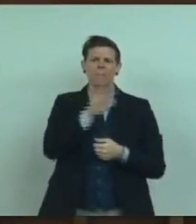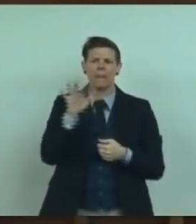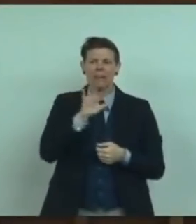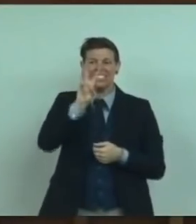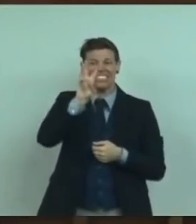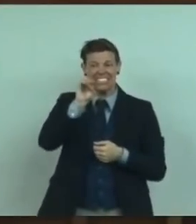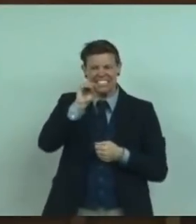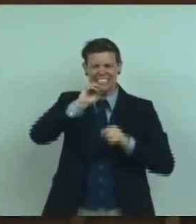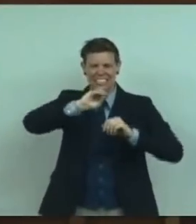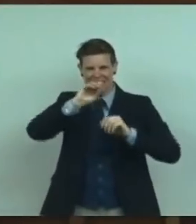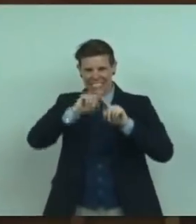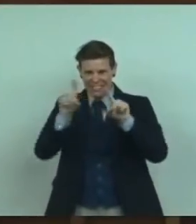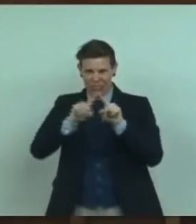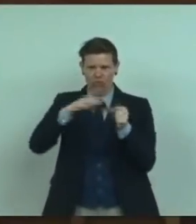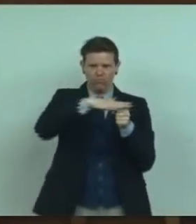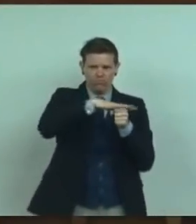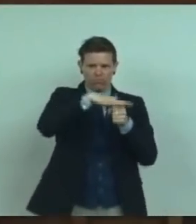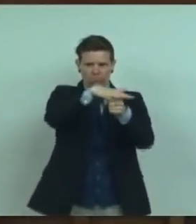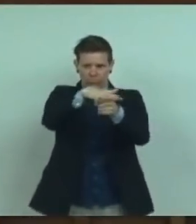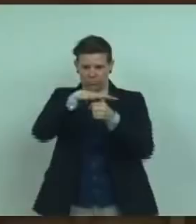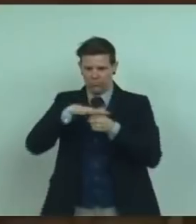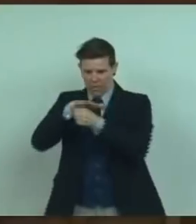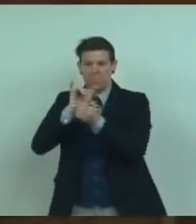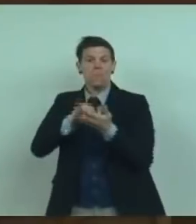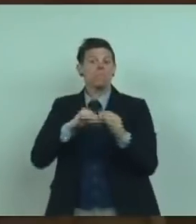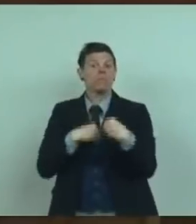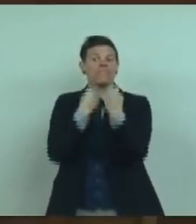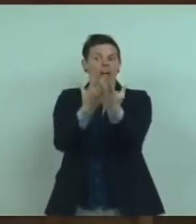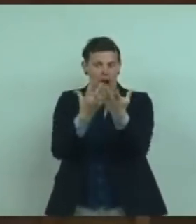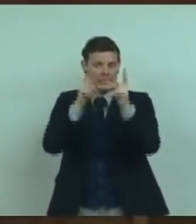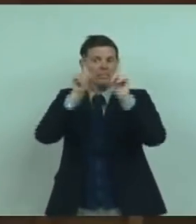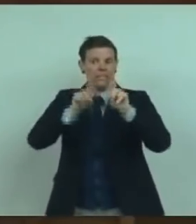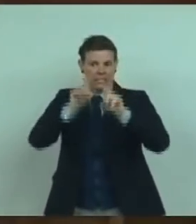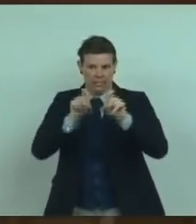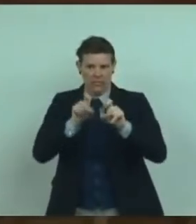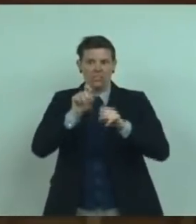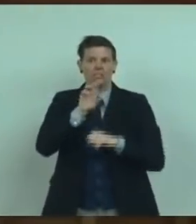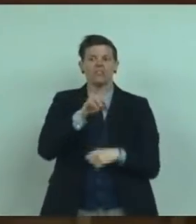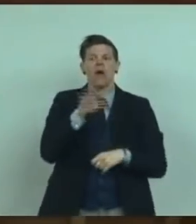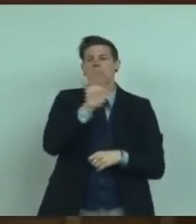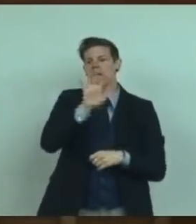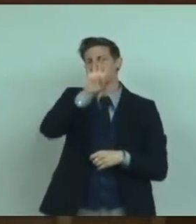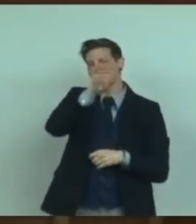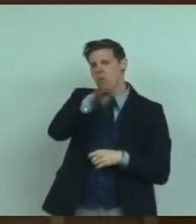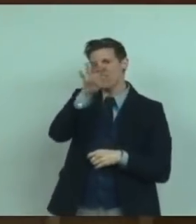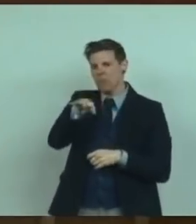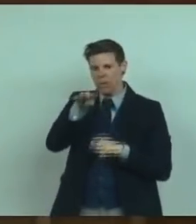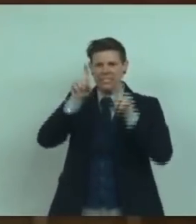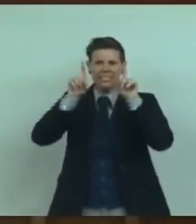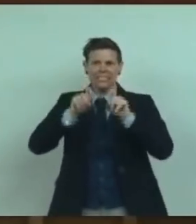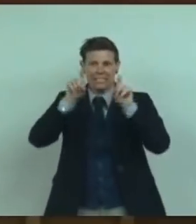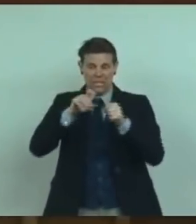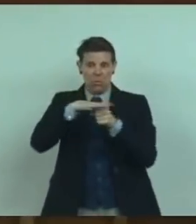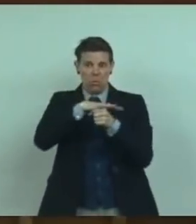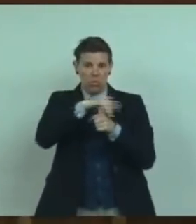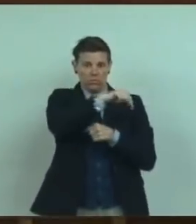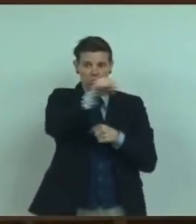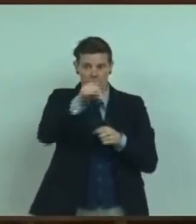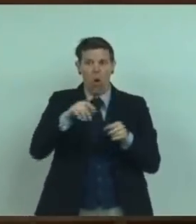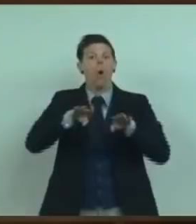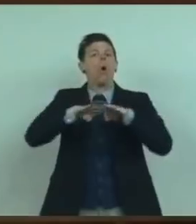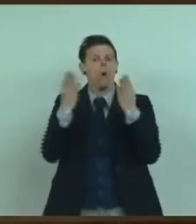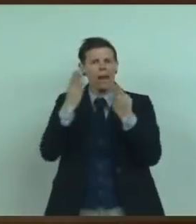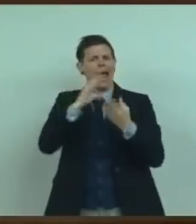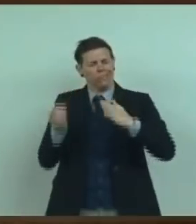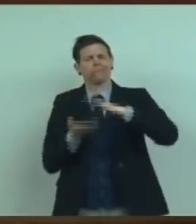state. Today, there are 44 test sites open in 22 counties. These are available, the times and the dates that they are